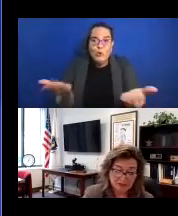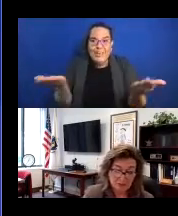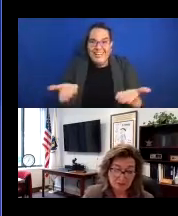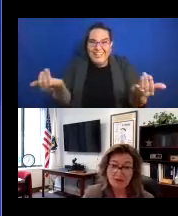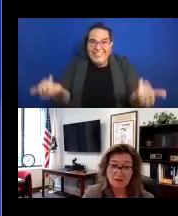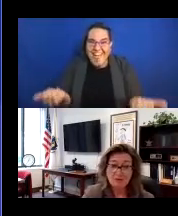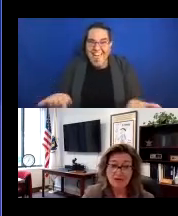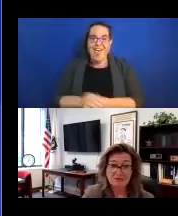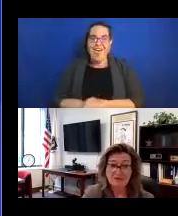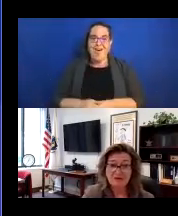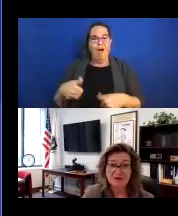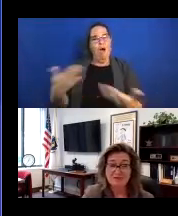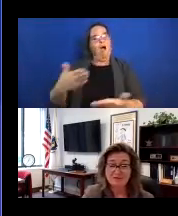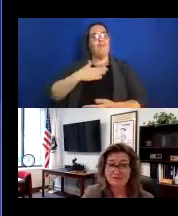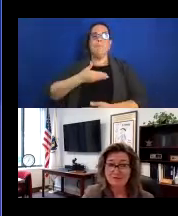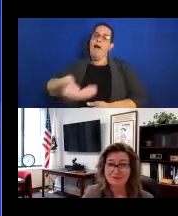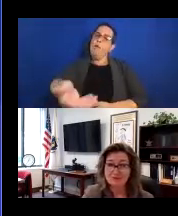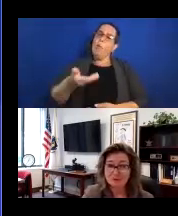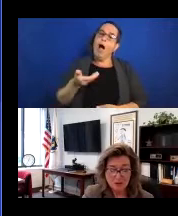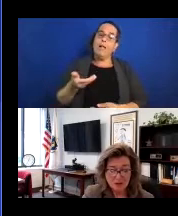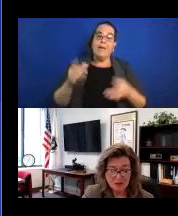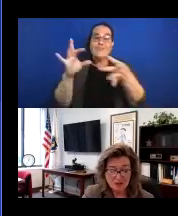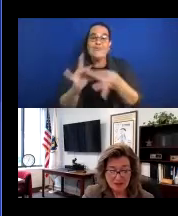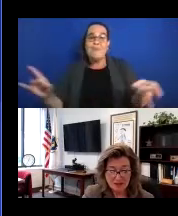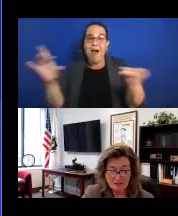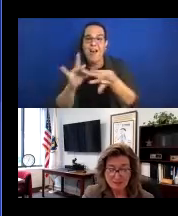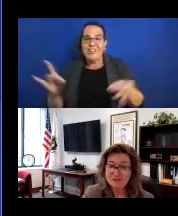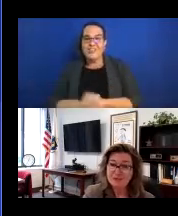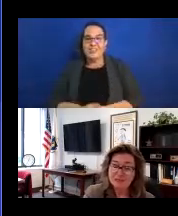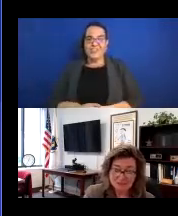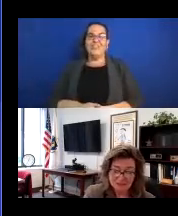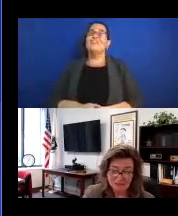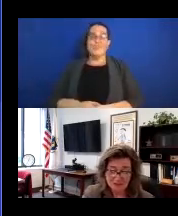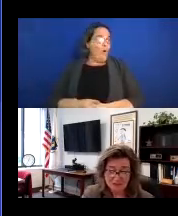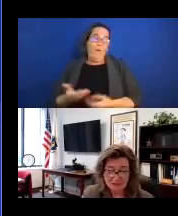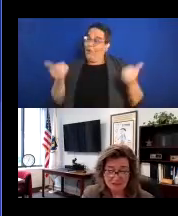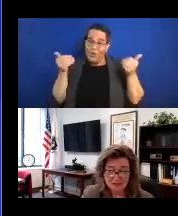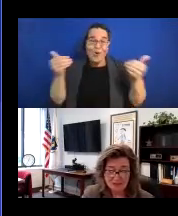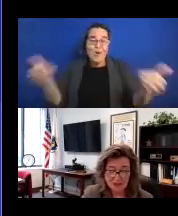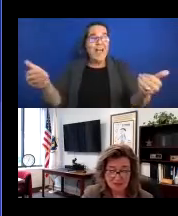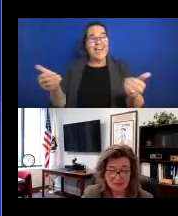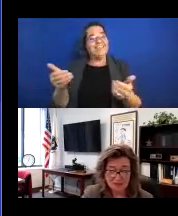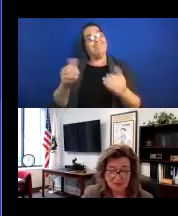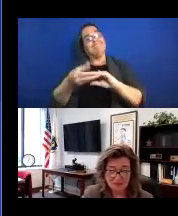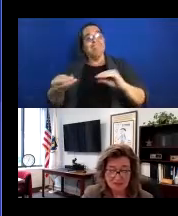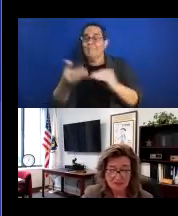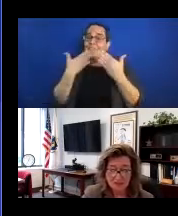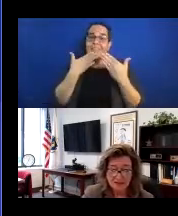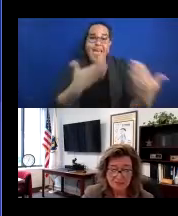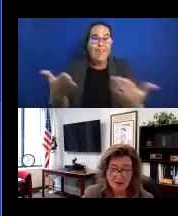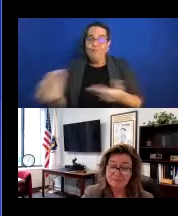remarks. So without further ado, thank you for joining us for today's conference,